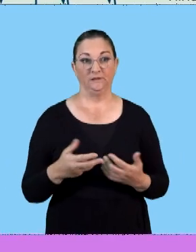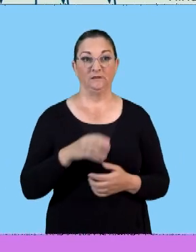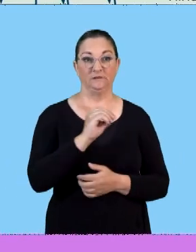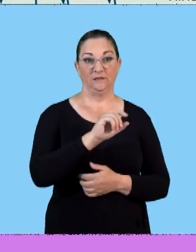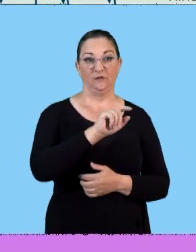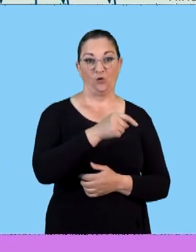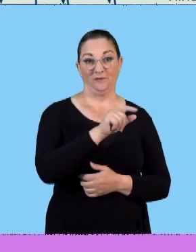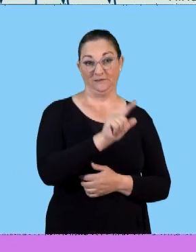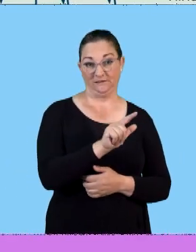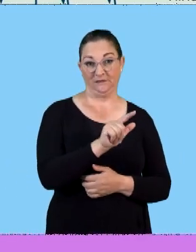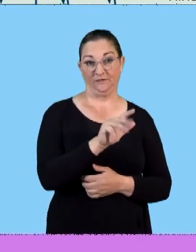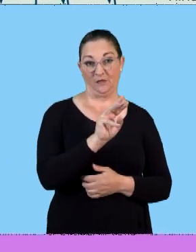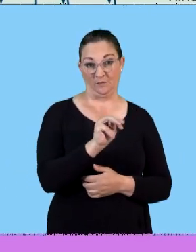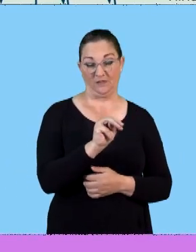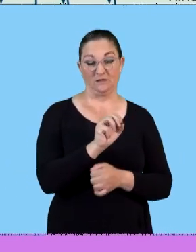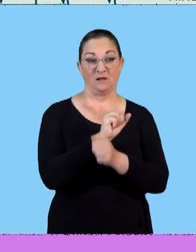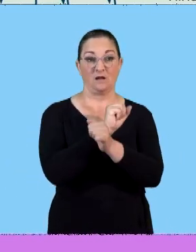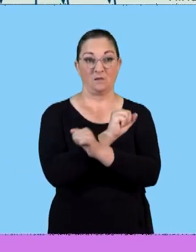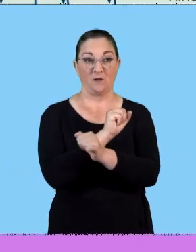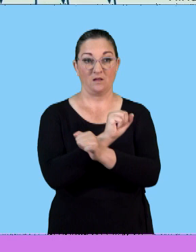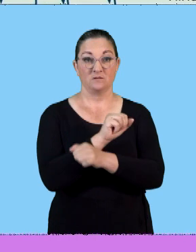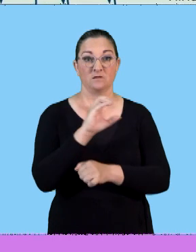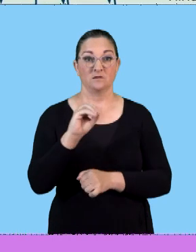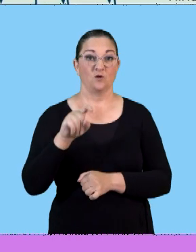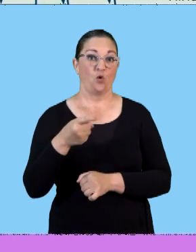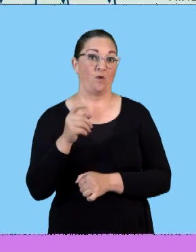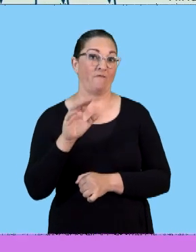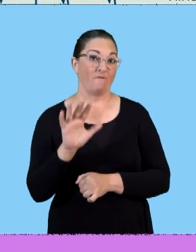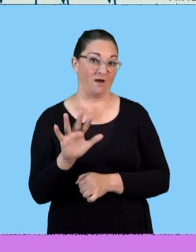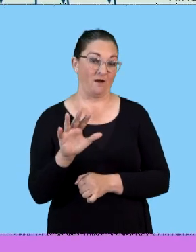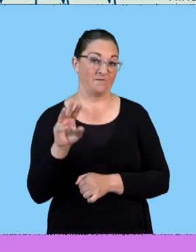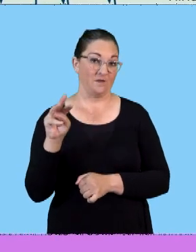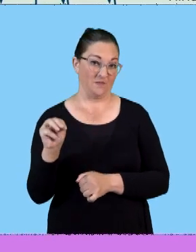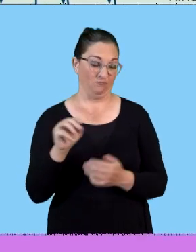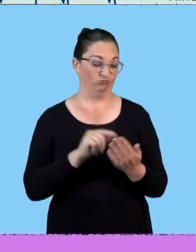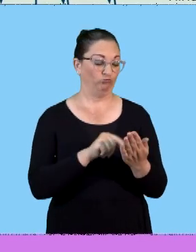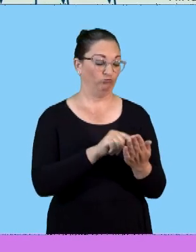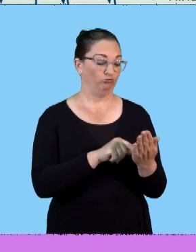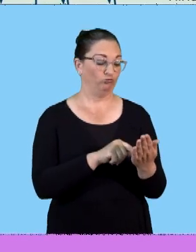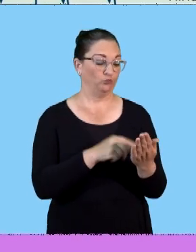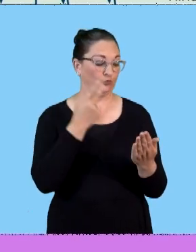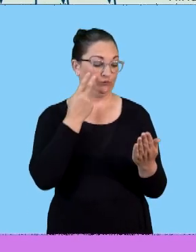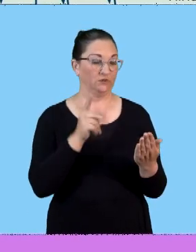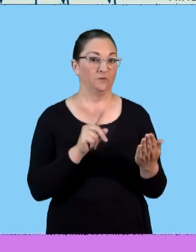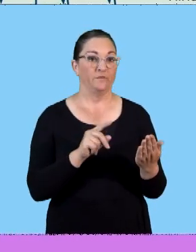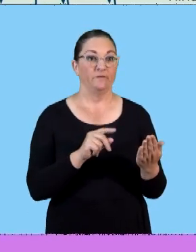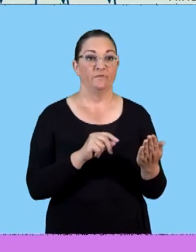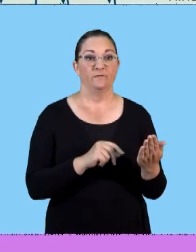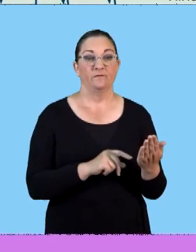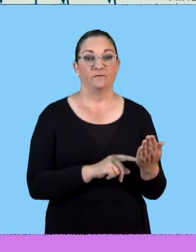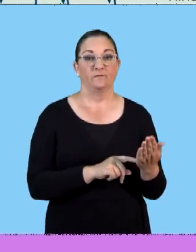say 0,7 meters multiply by 0,5 meters. So let's type that